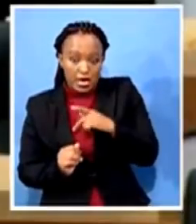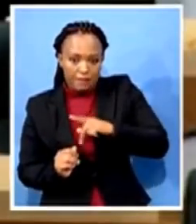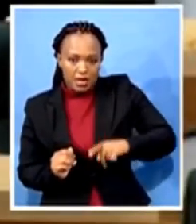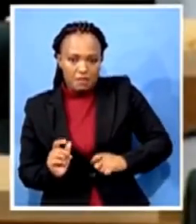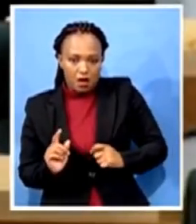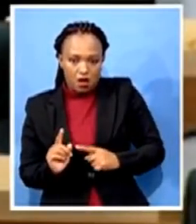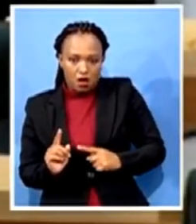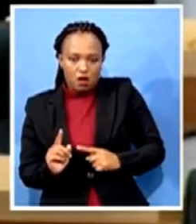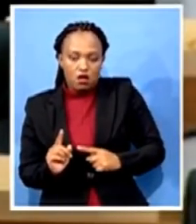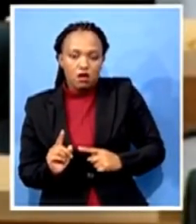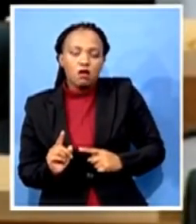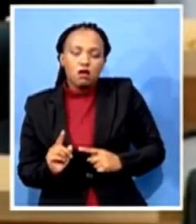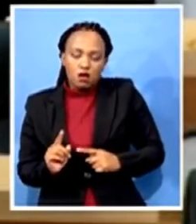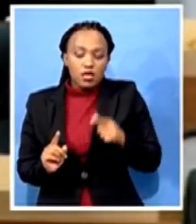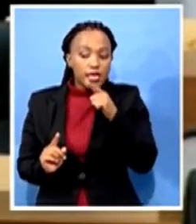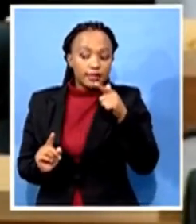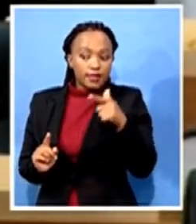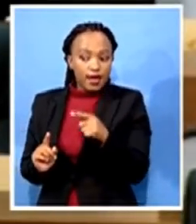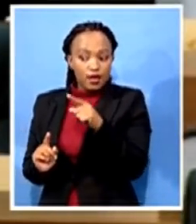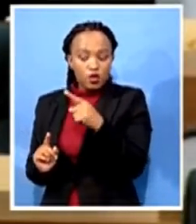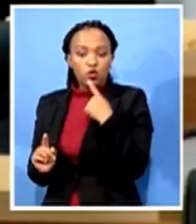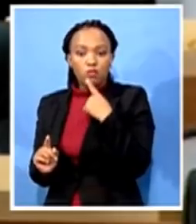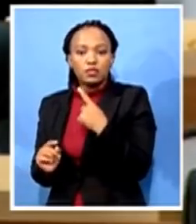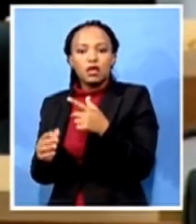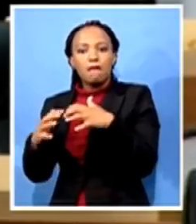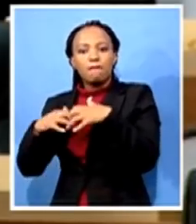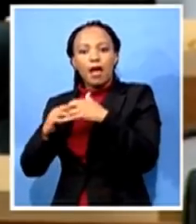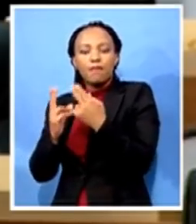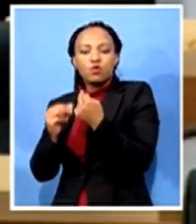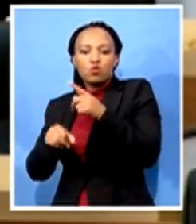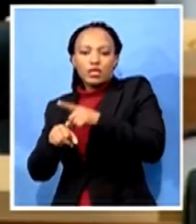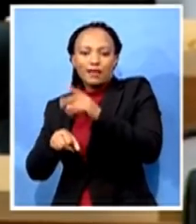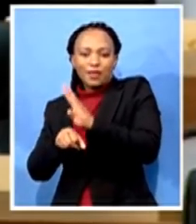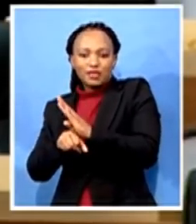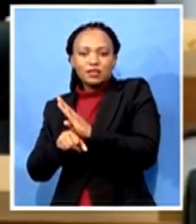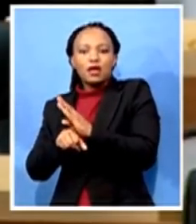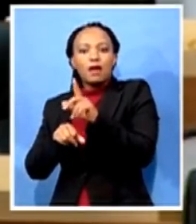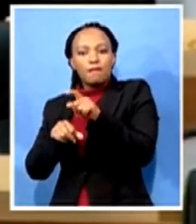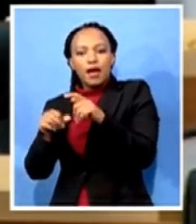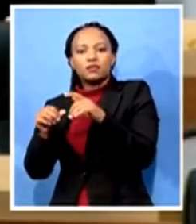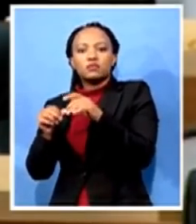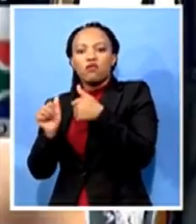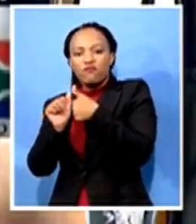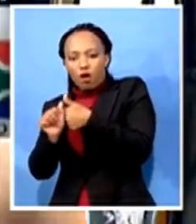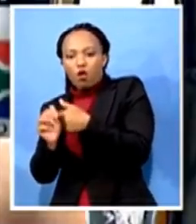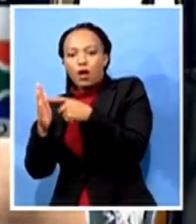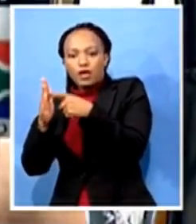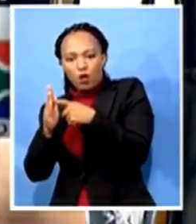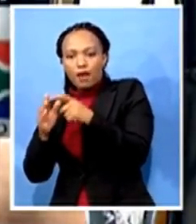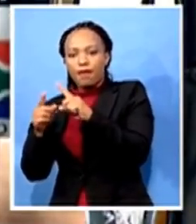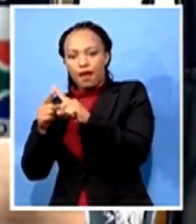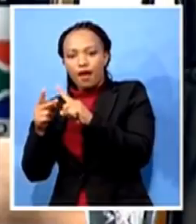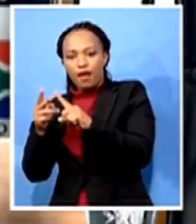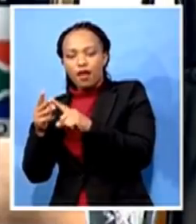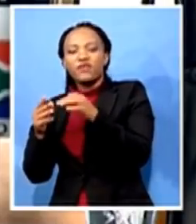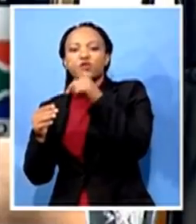a new database that complied with certain requirements communicated to you. Is that correct? That is